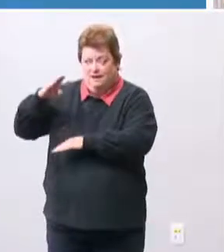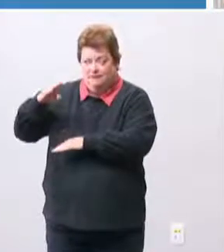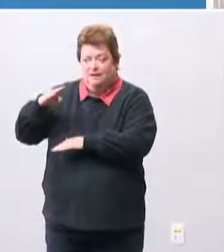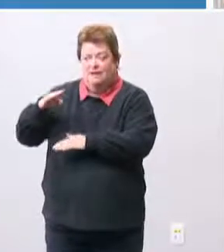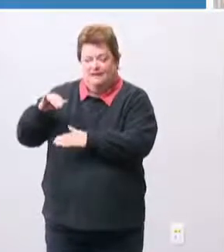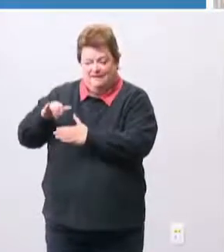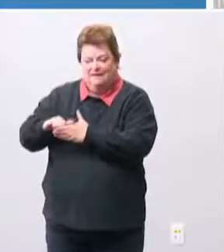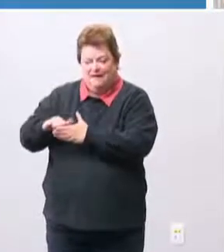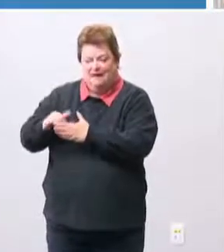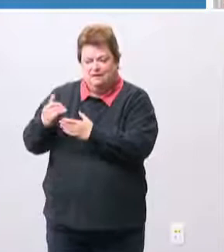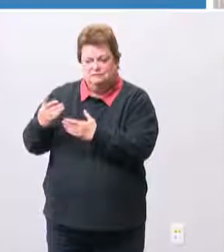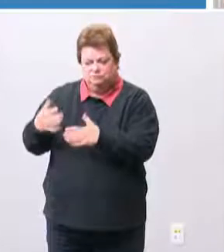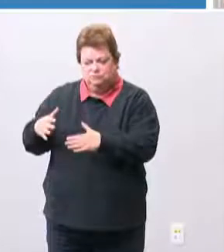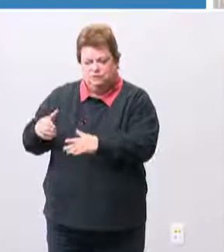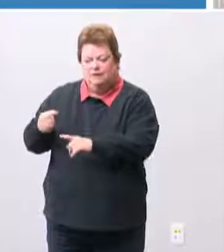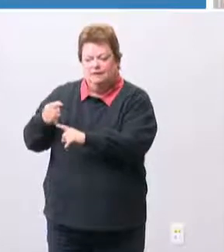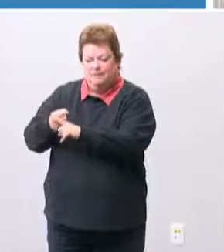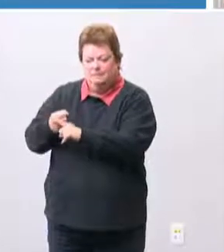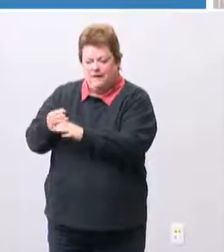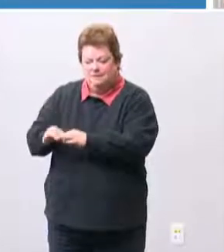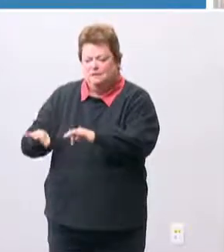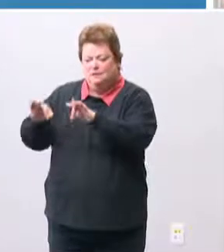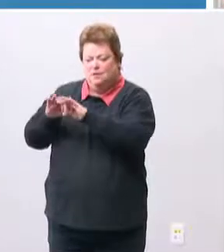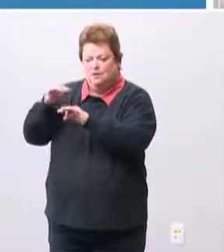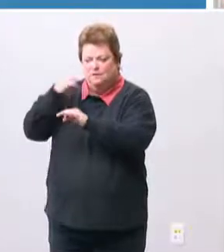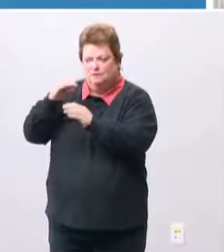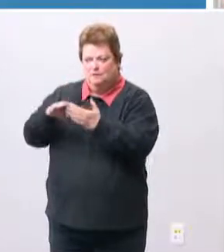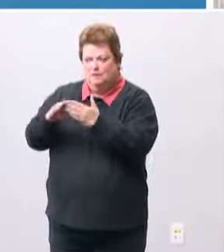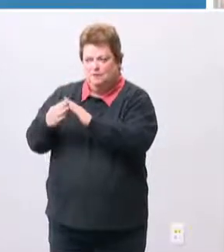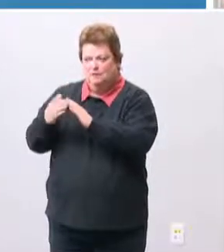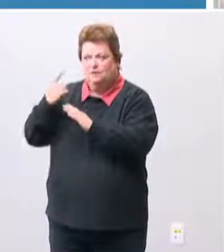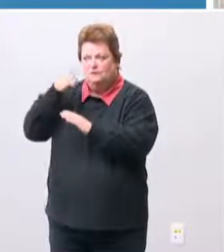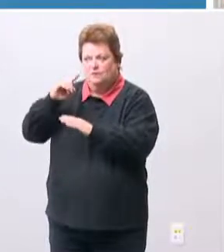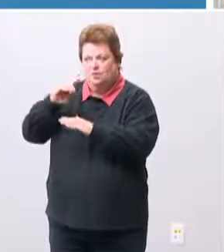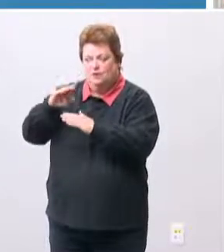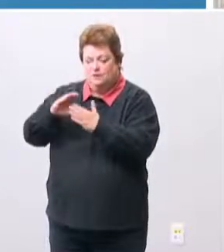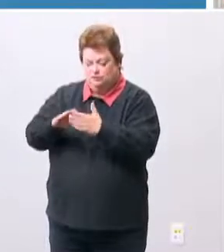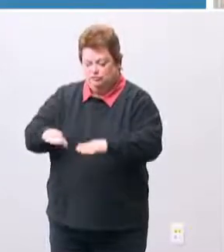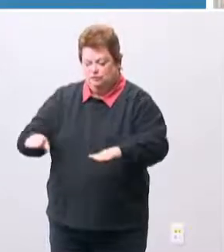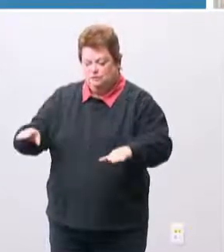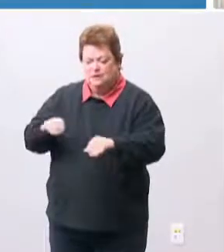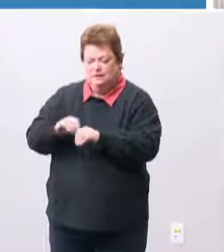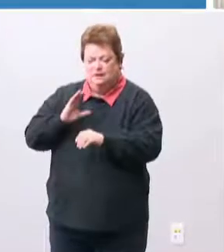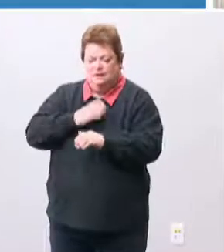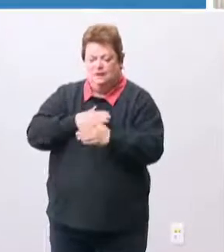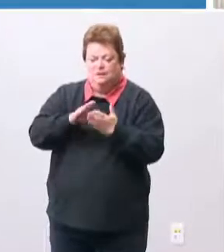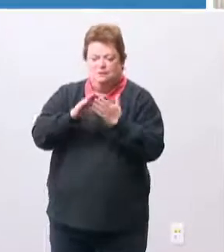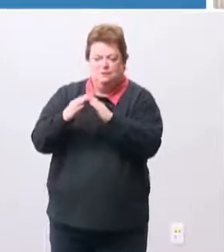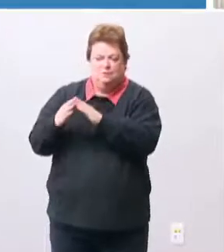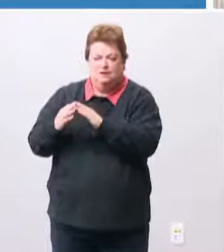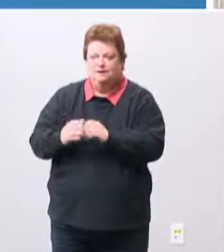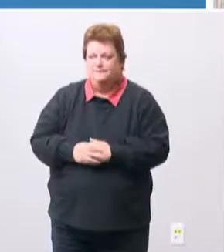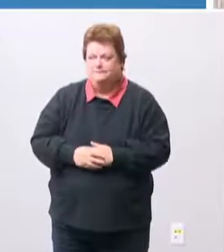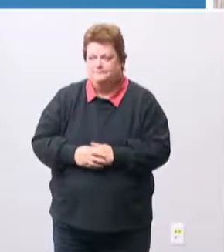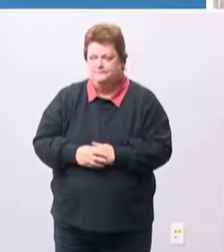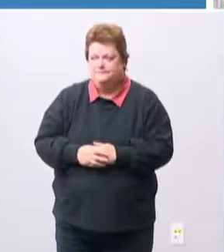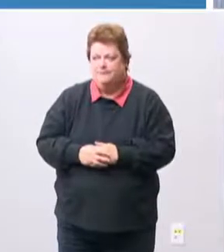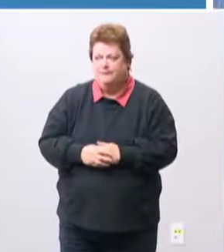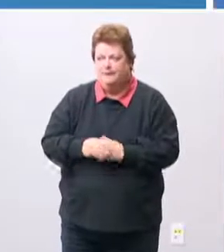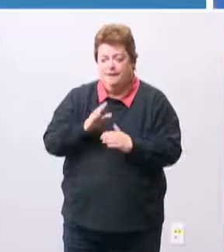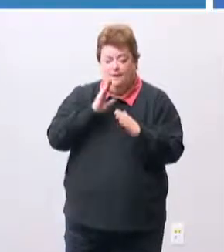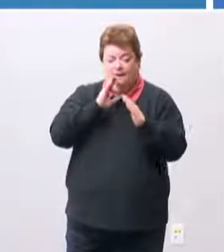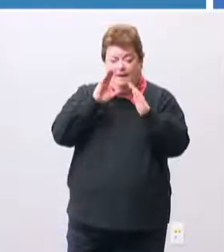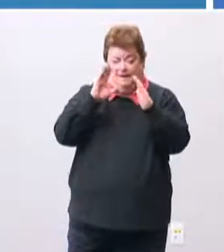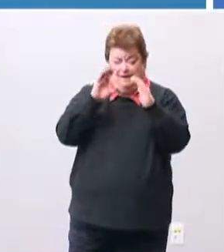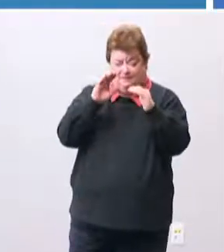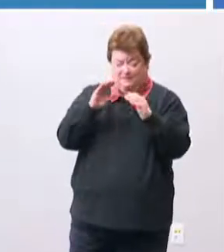important role in expanding vaccination opportunities for children in our community. In anticipation of the